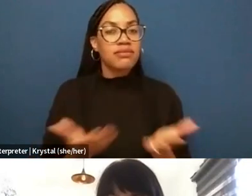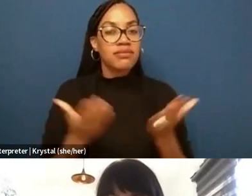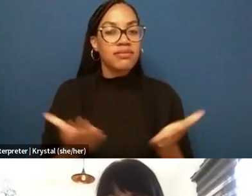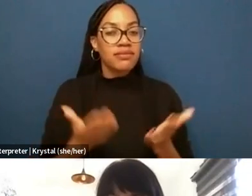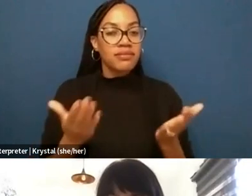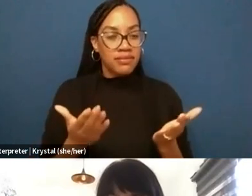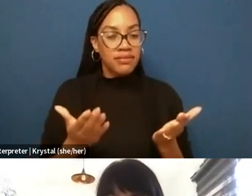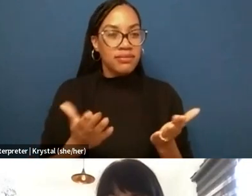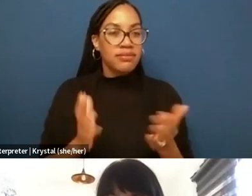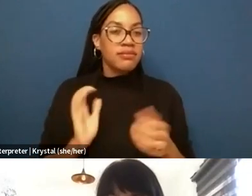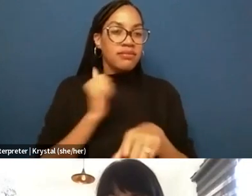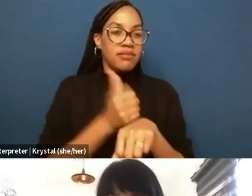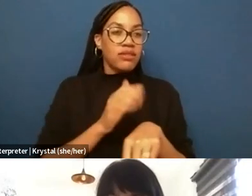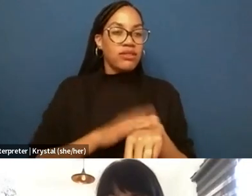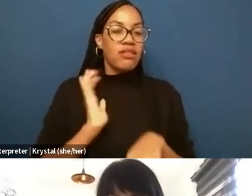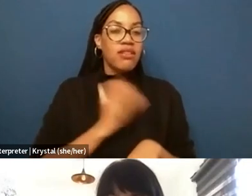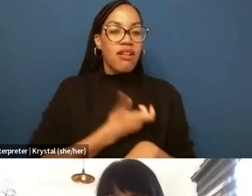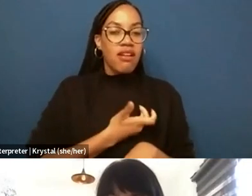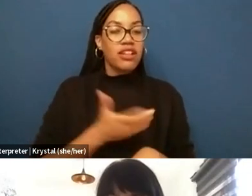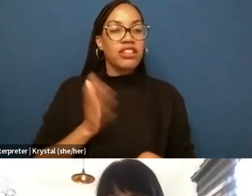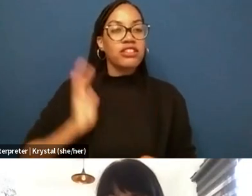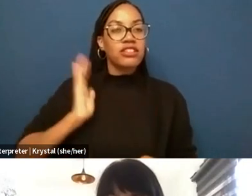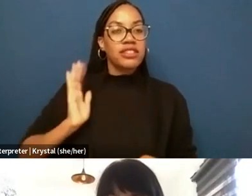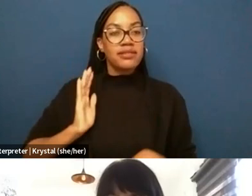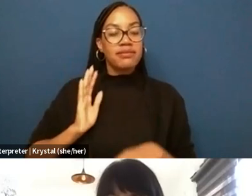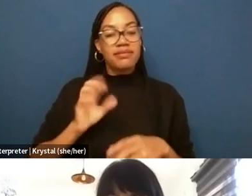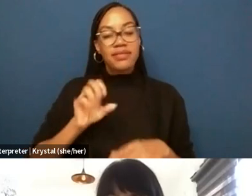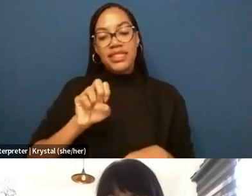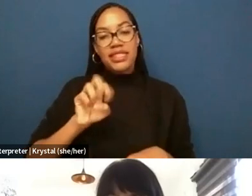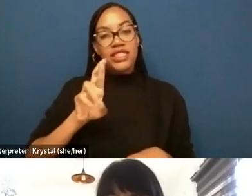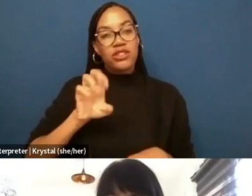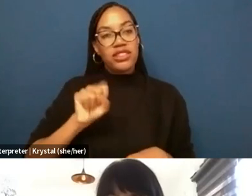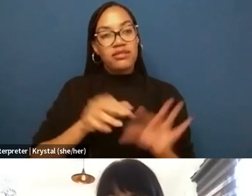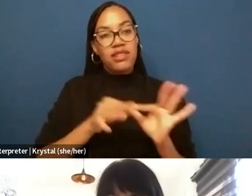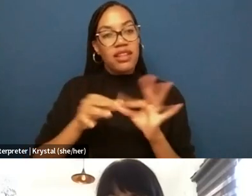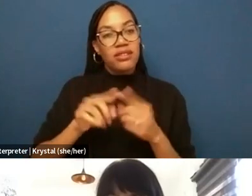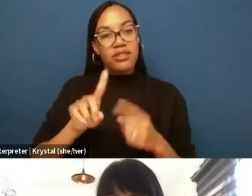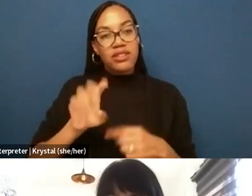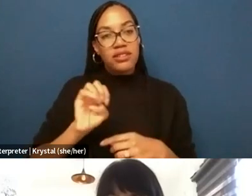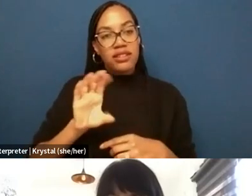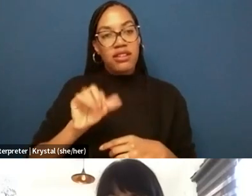our Decarcerating Care series, which has explored how to maintain the safety and health